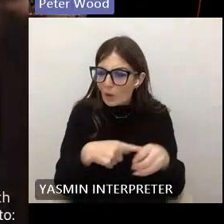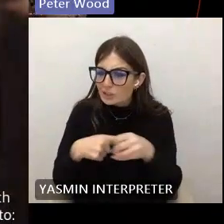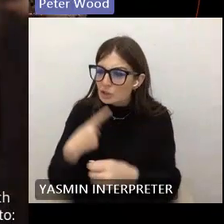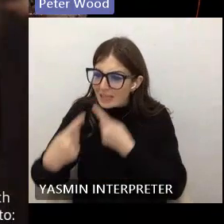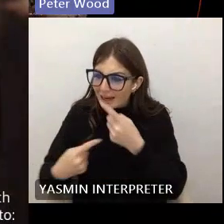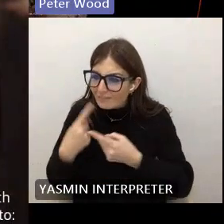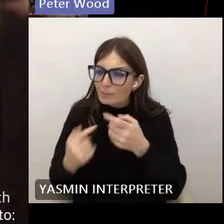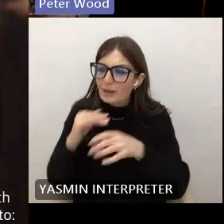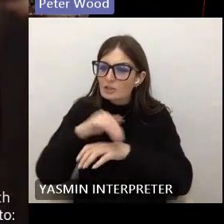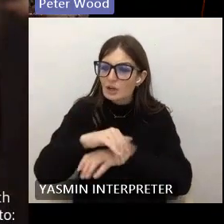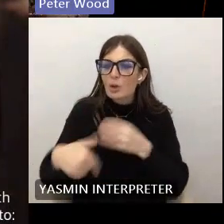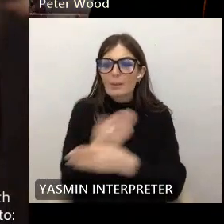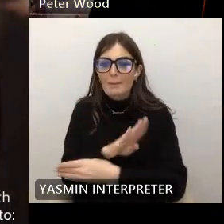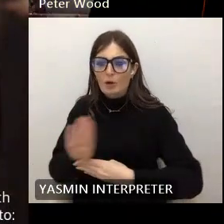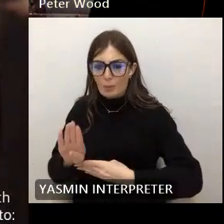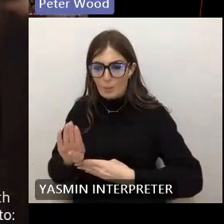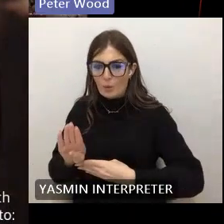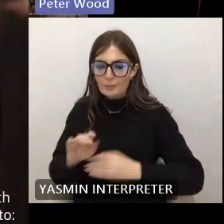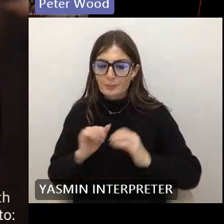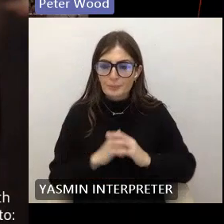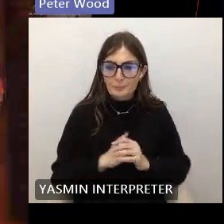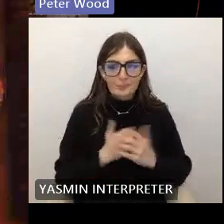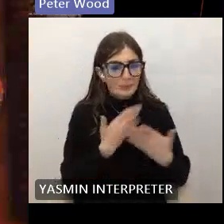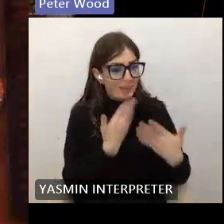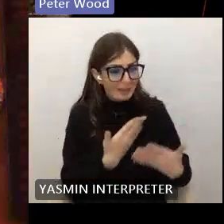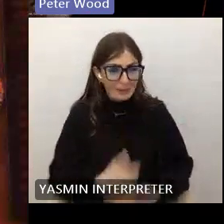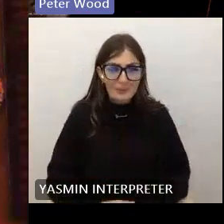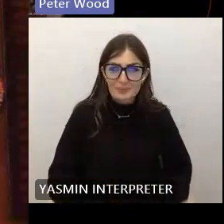to these boards. Thanks, Brianna.